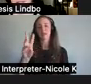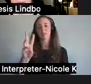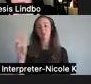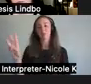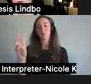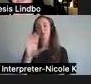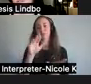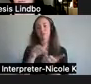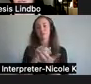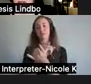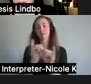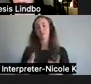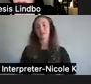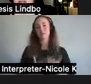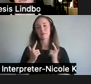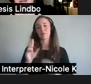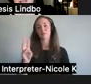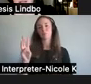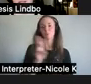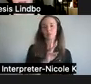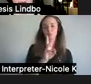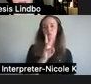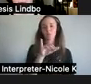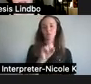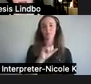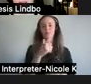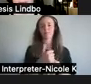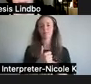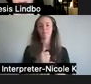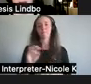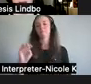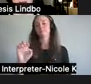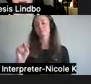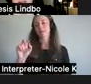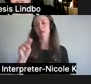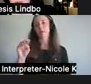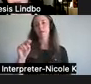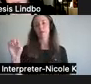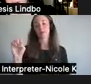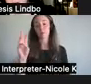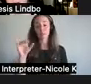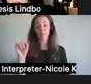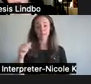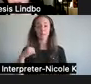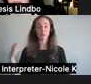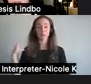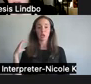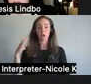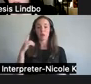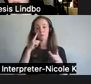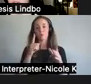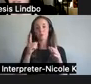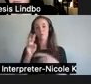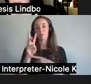Independent Living, for Western Wisconsin, based out of Menominee, Wisconsin. I am chairperson of the Wisconsin